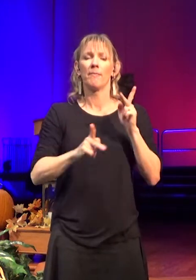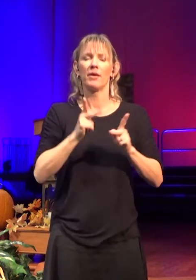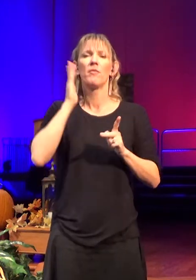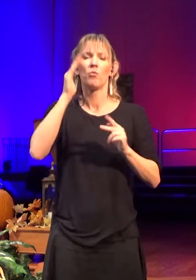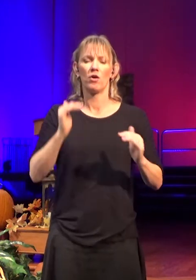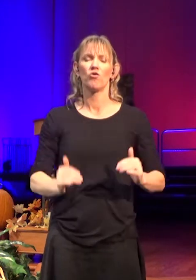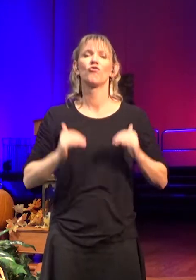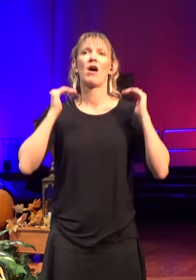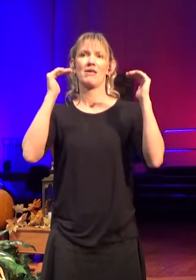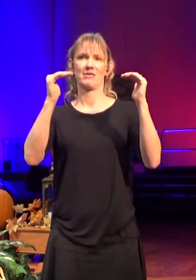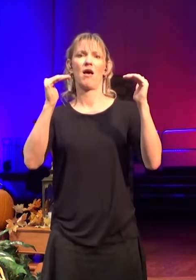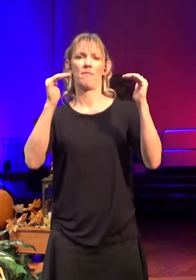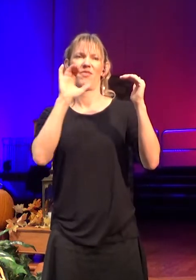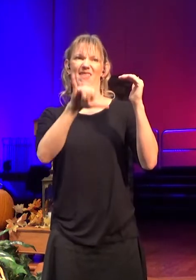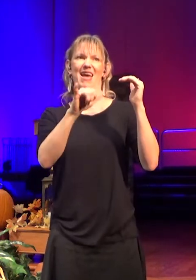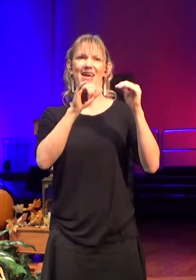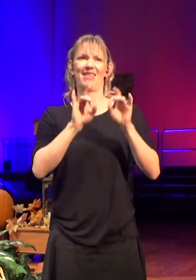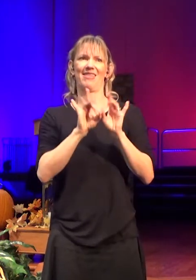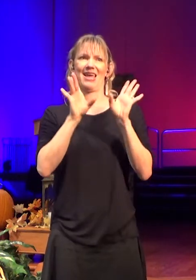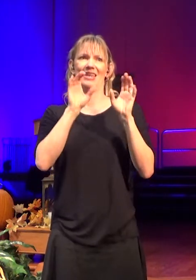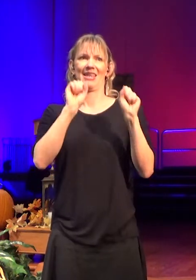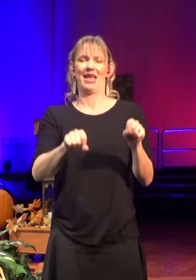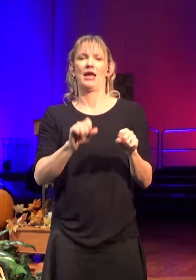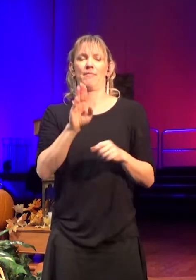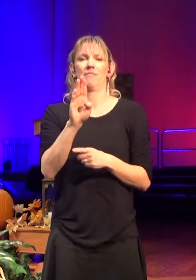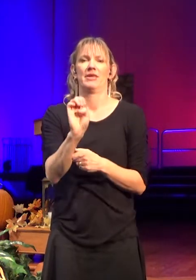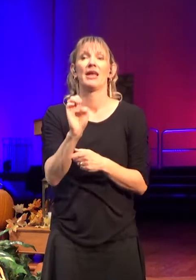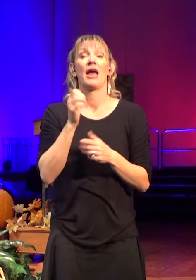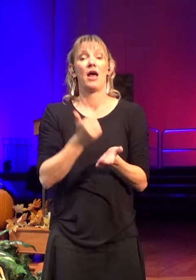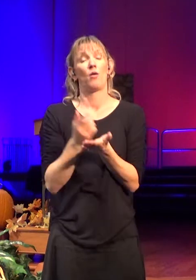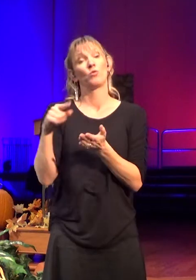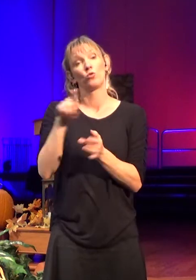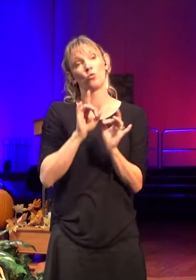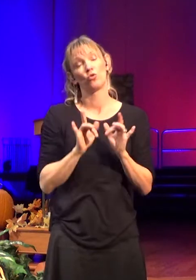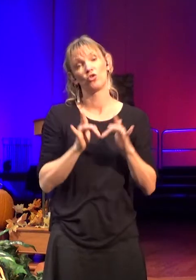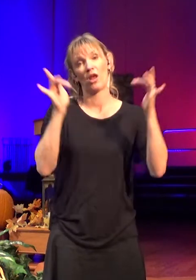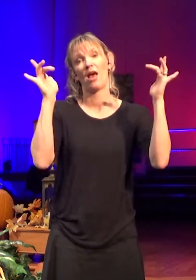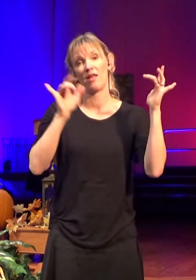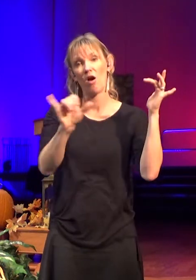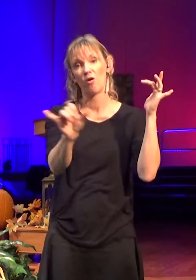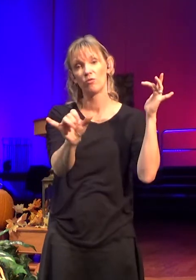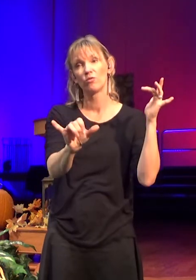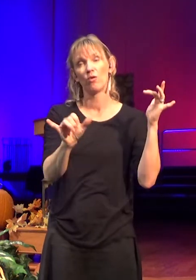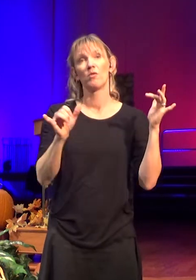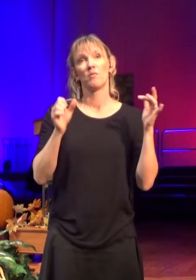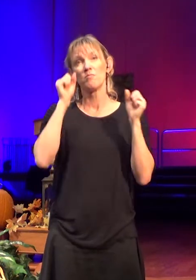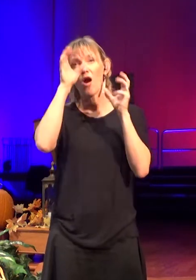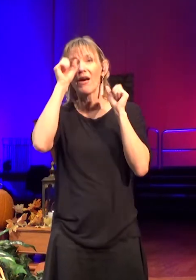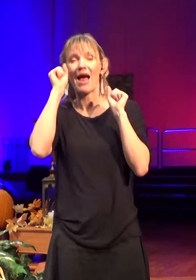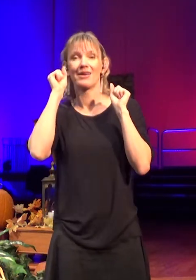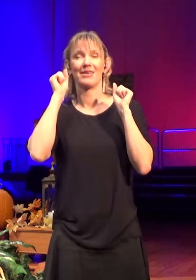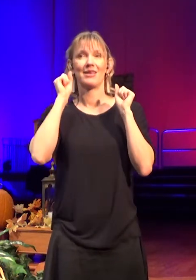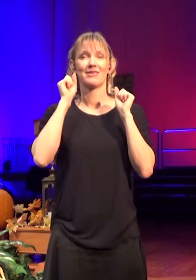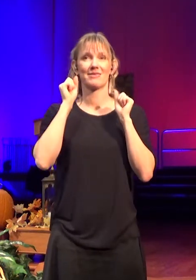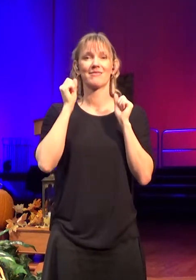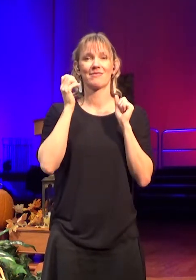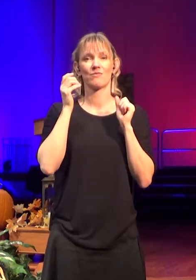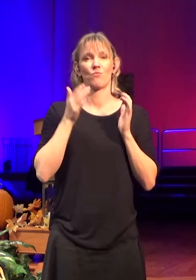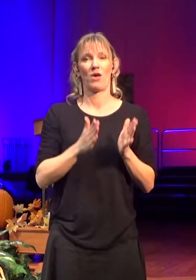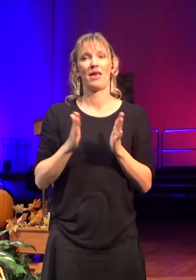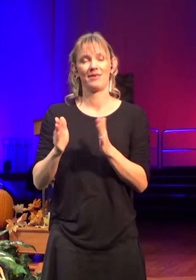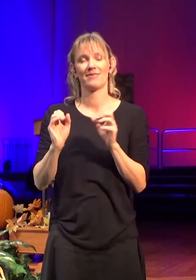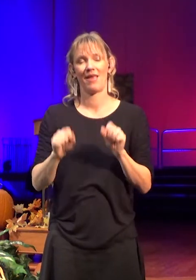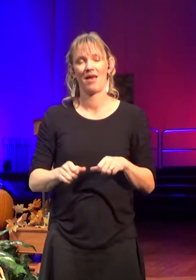light, people will rise up to what that light can be, and it can help you to shine in miraculous